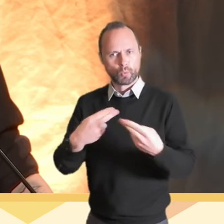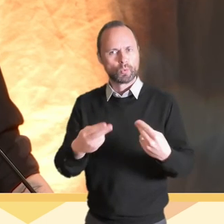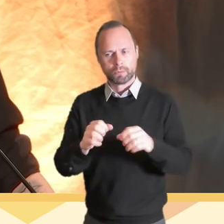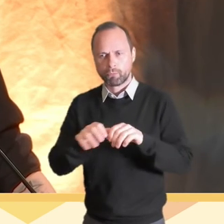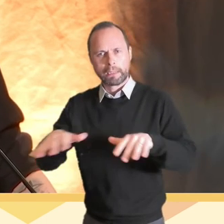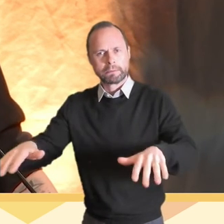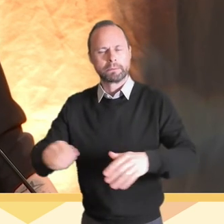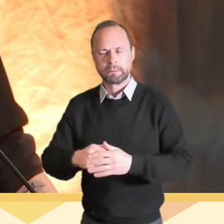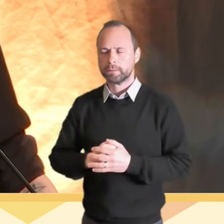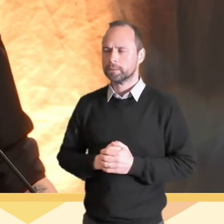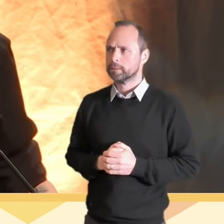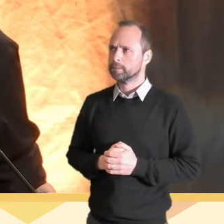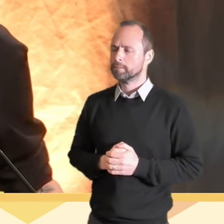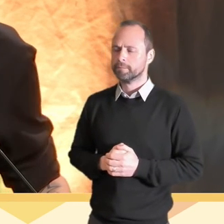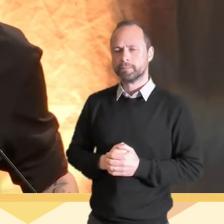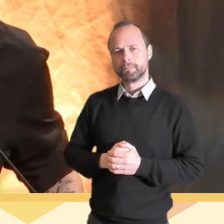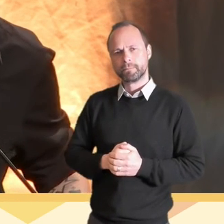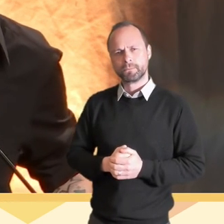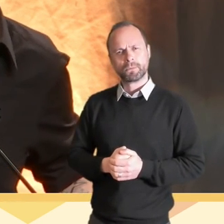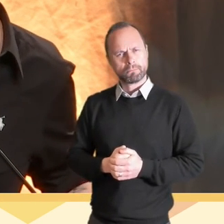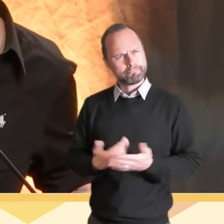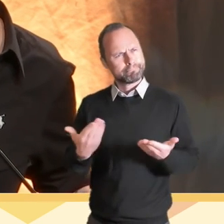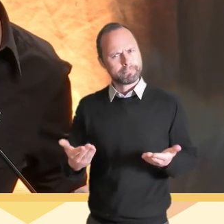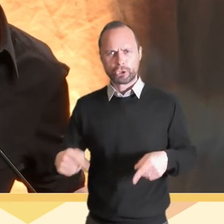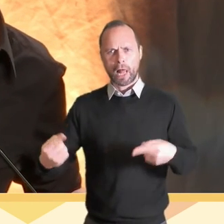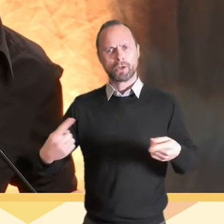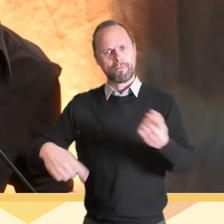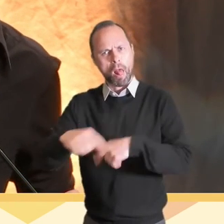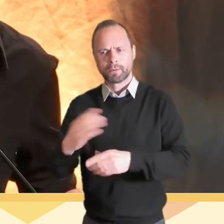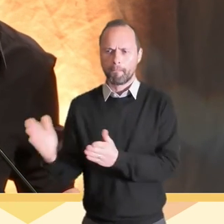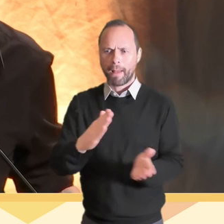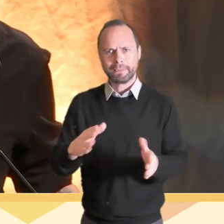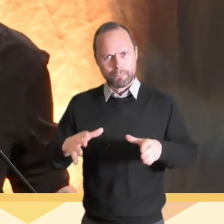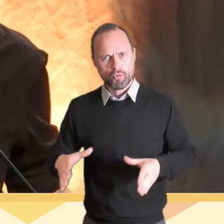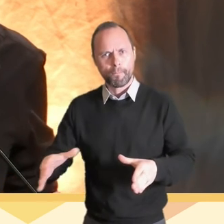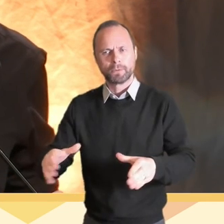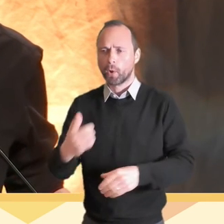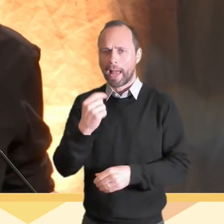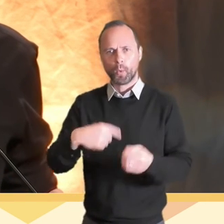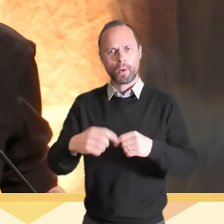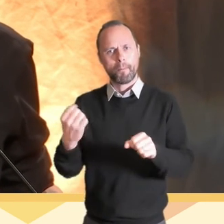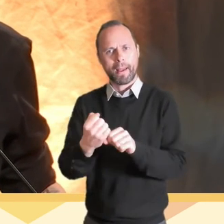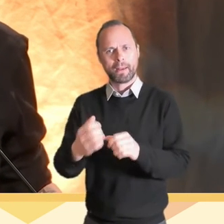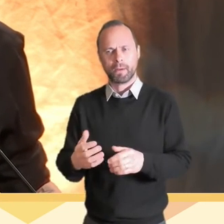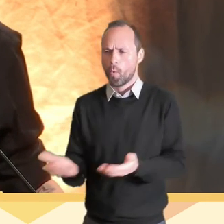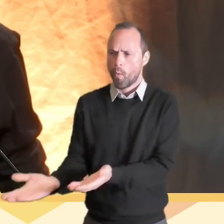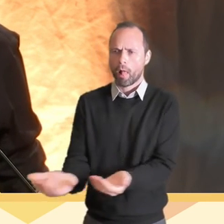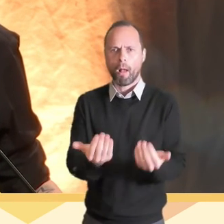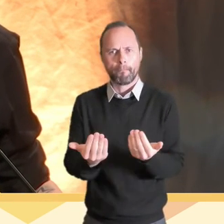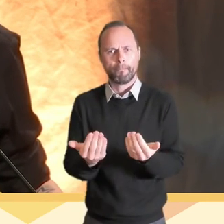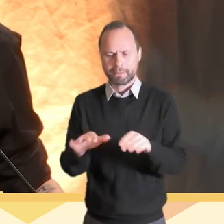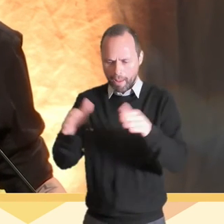blessings." Can we, as a Baptist movement, build a bigger table for the sake of the